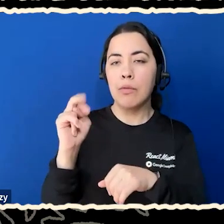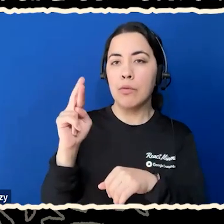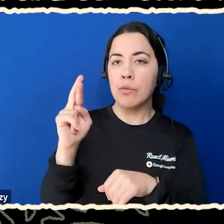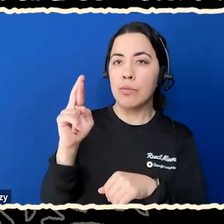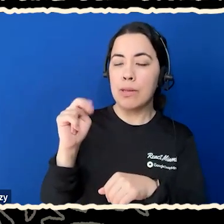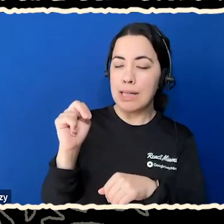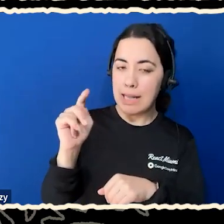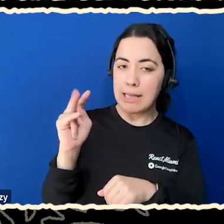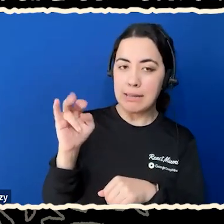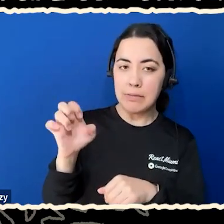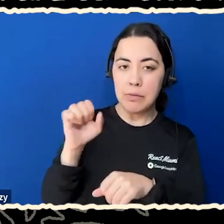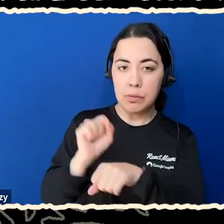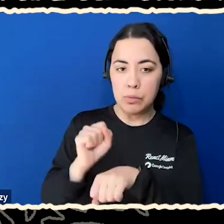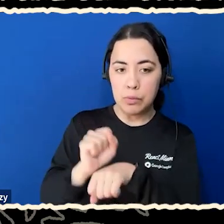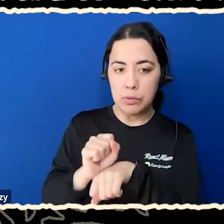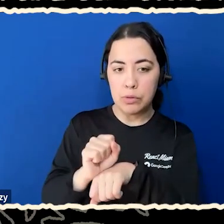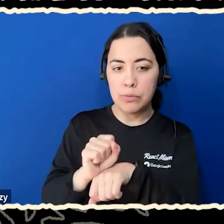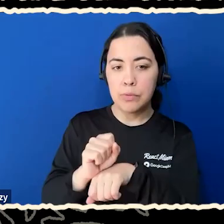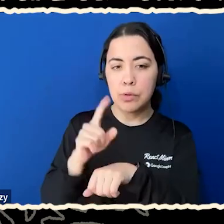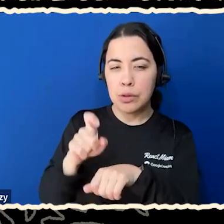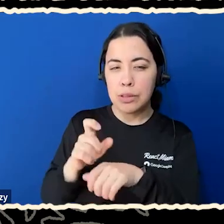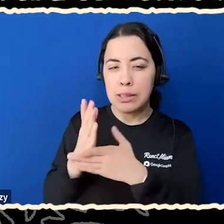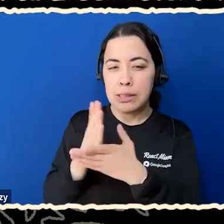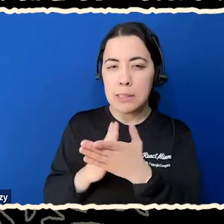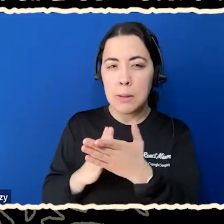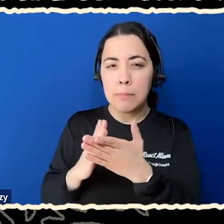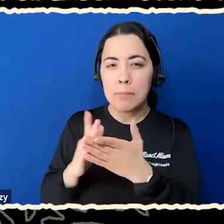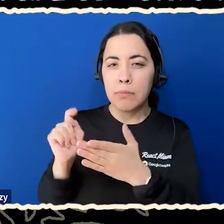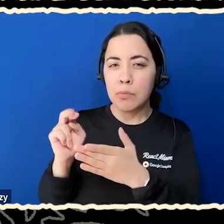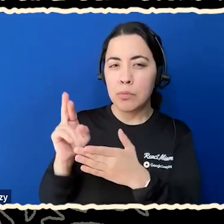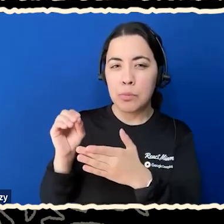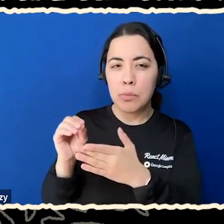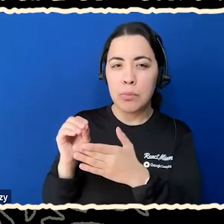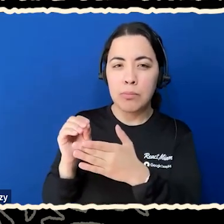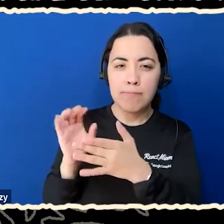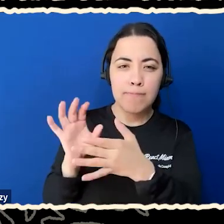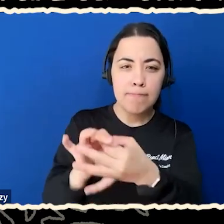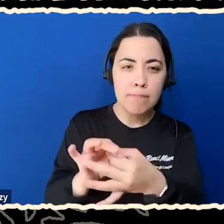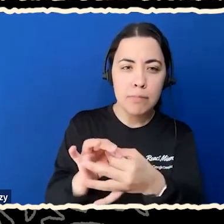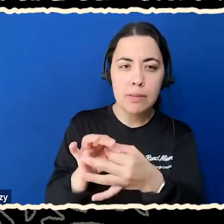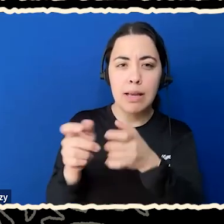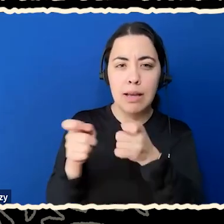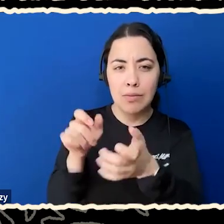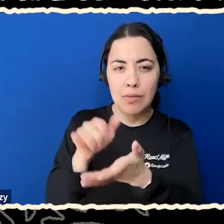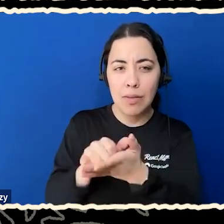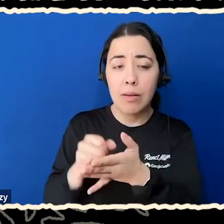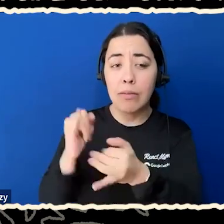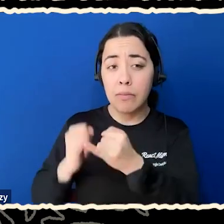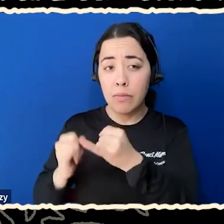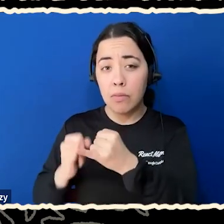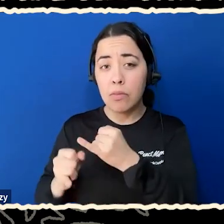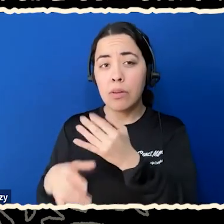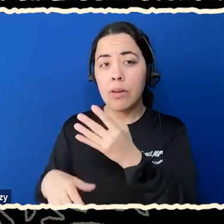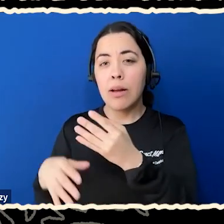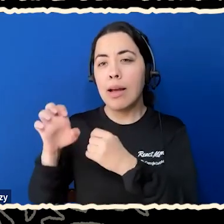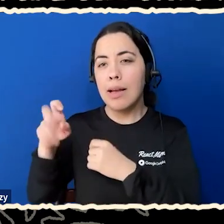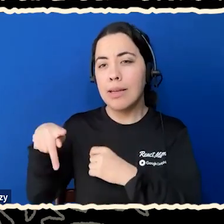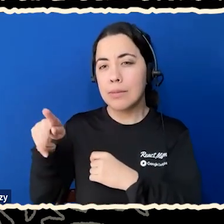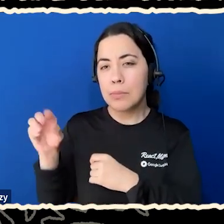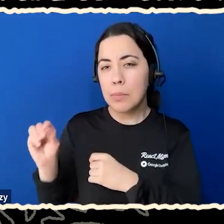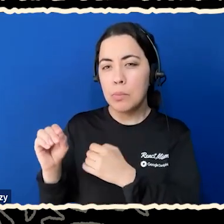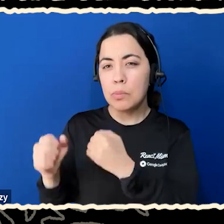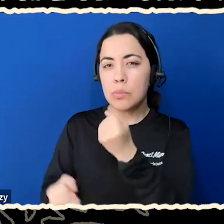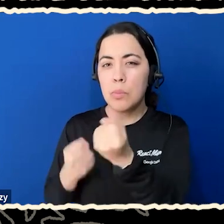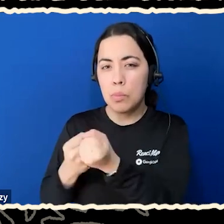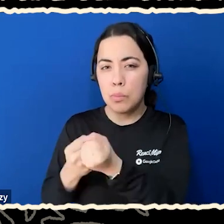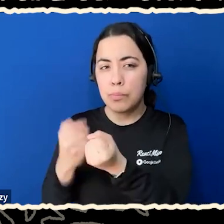would need to implement a turbo module to handle that. And finally, we get to the last challenge, which is Expo support, because Expo